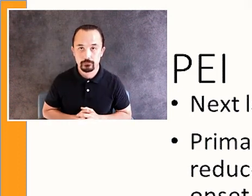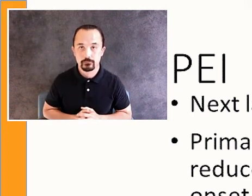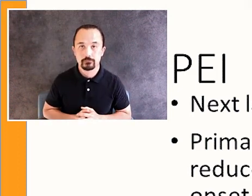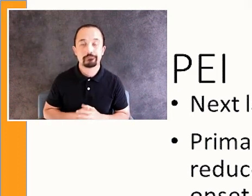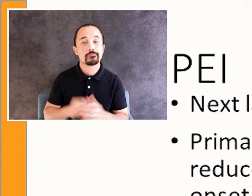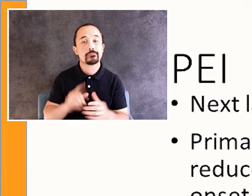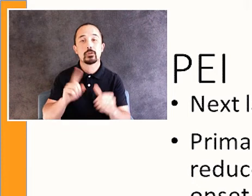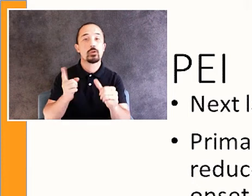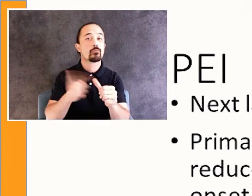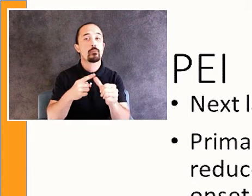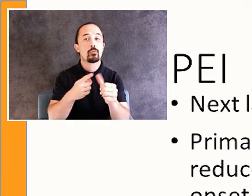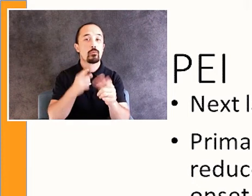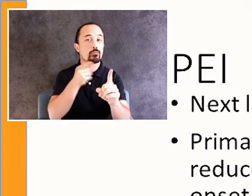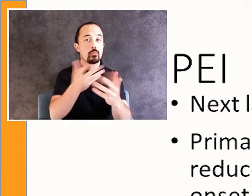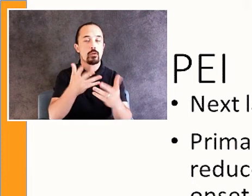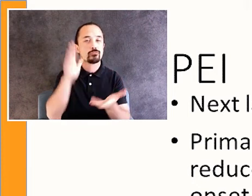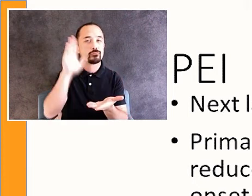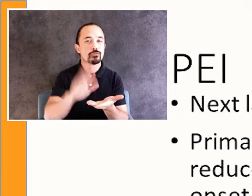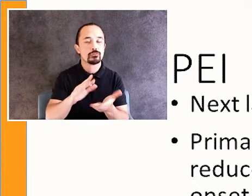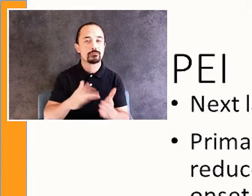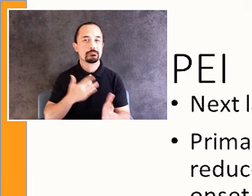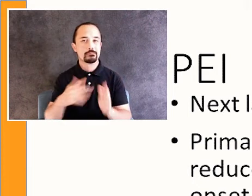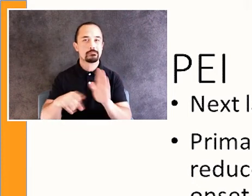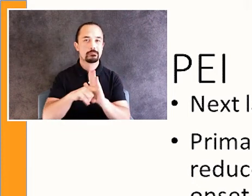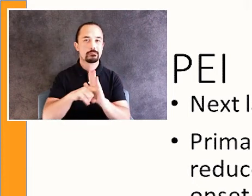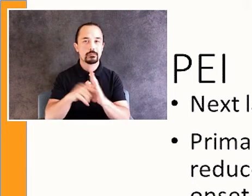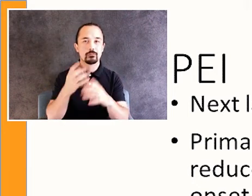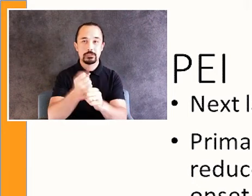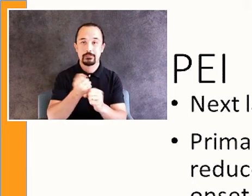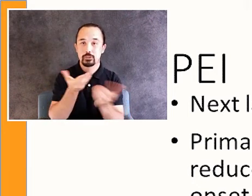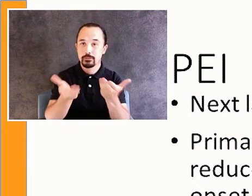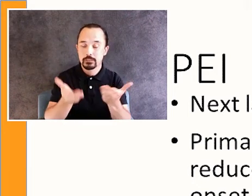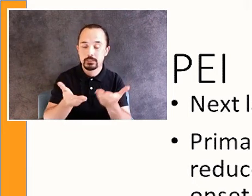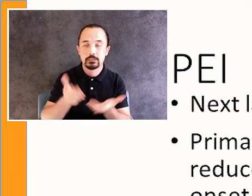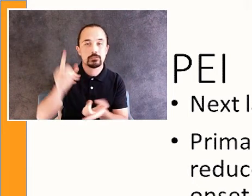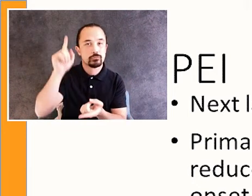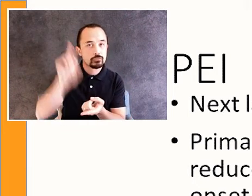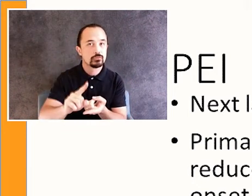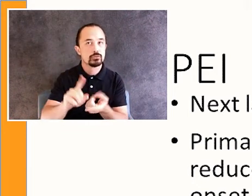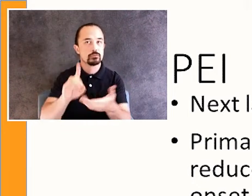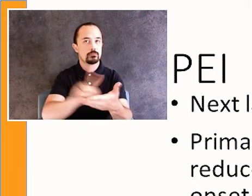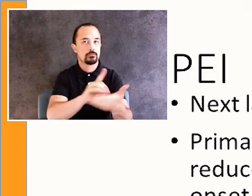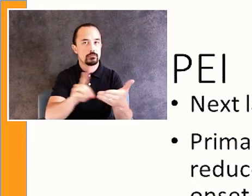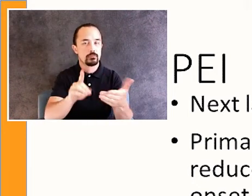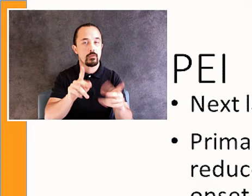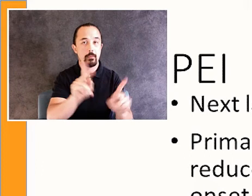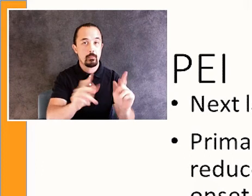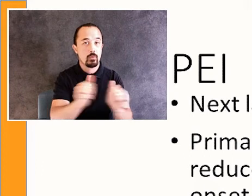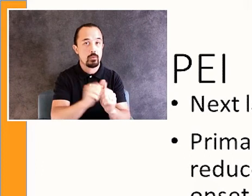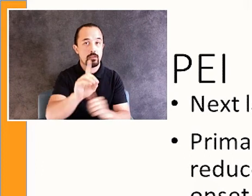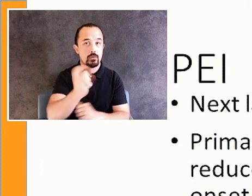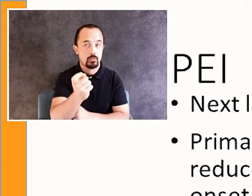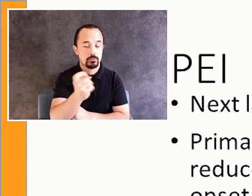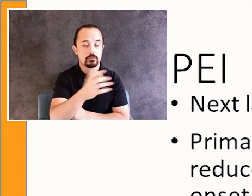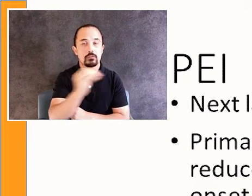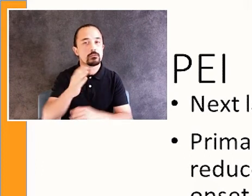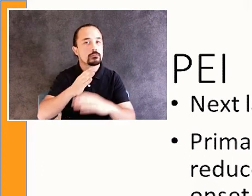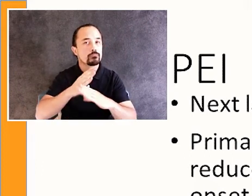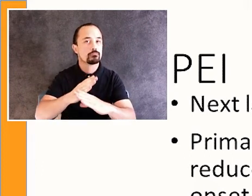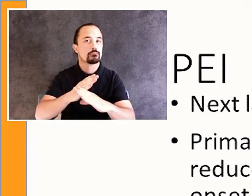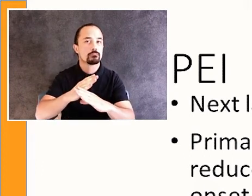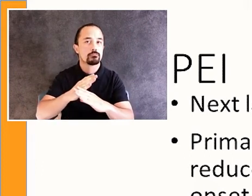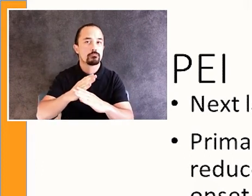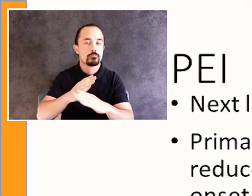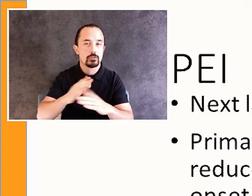primary goals are to reduce stigma related to seeking services, to reduce discrimination against people with a diagnosis, and prevent the onset